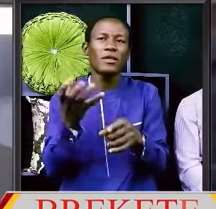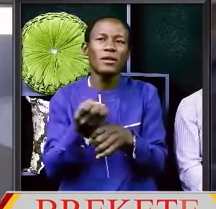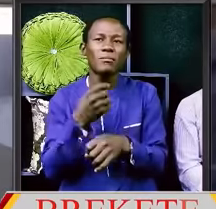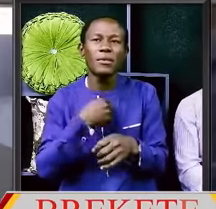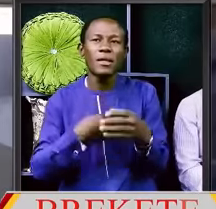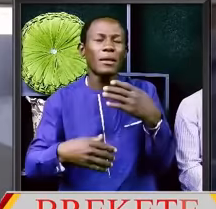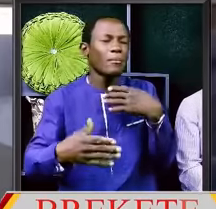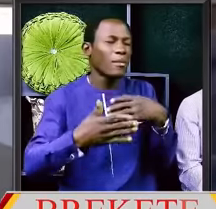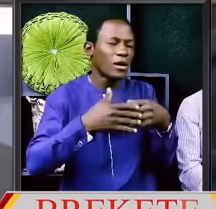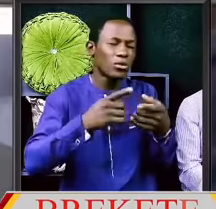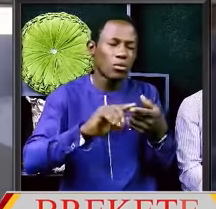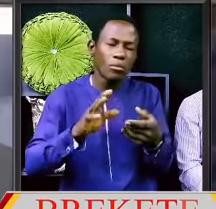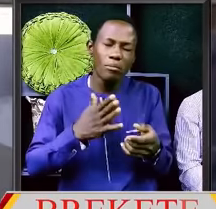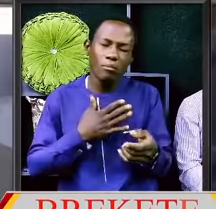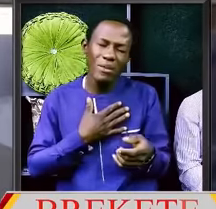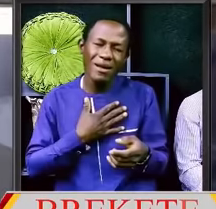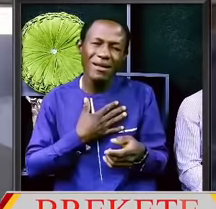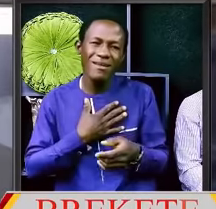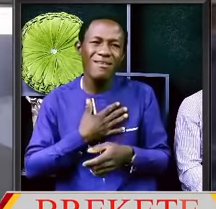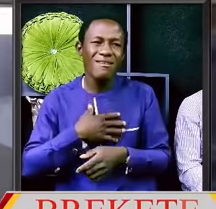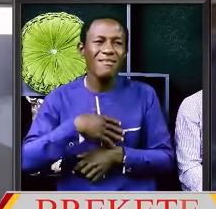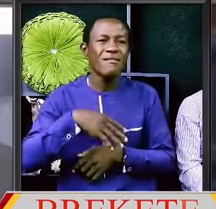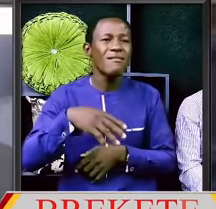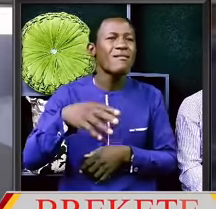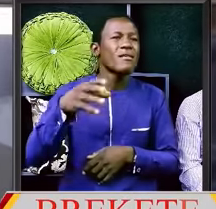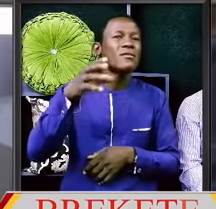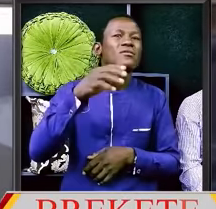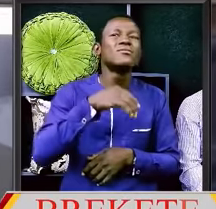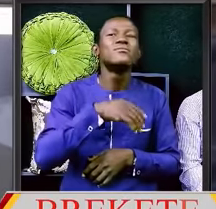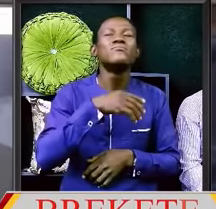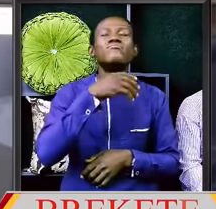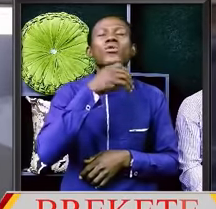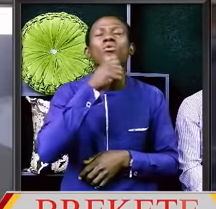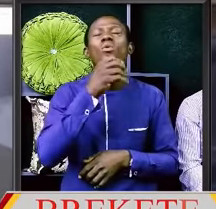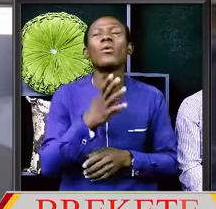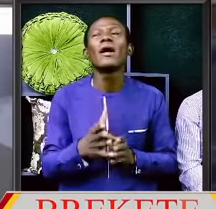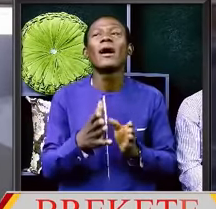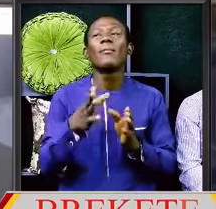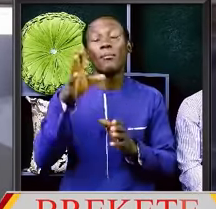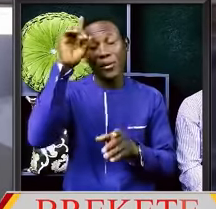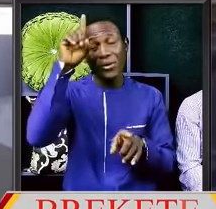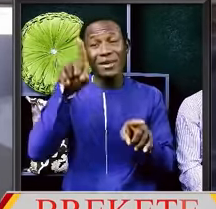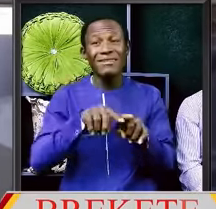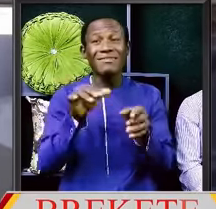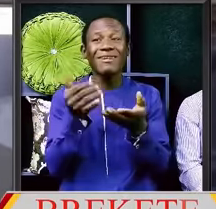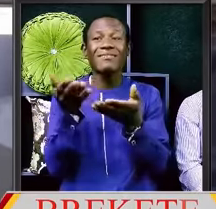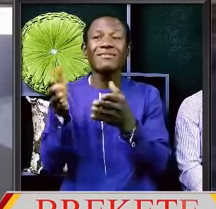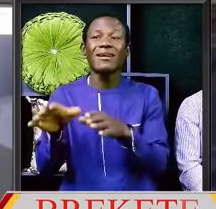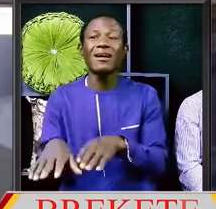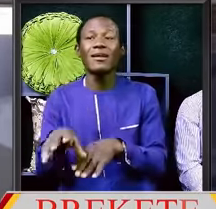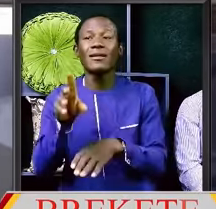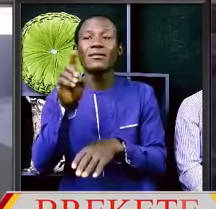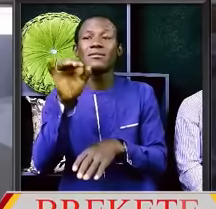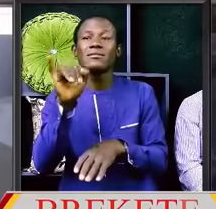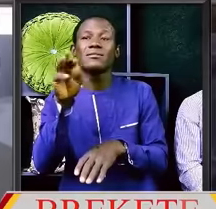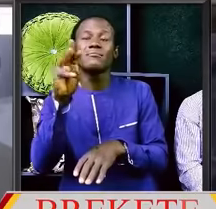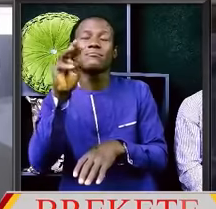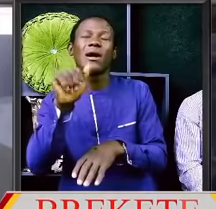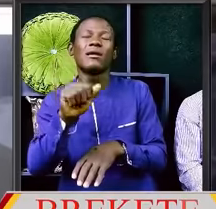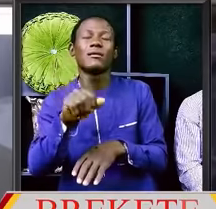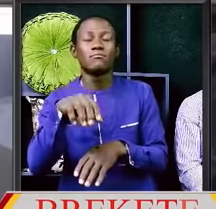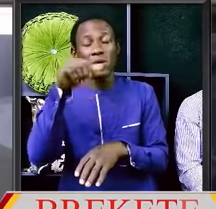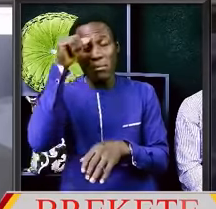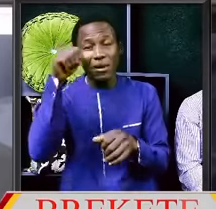die, Dima. You remember the last time we I involved for accident? We did four in